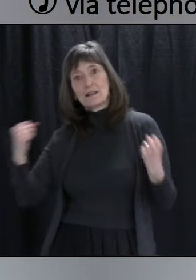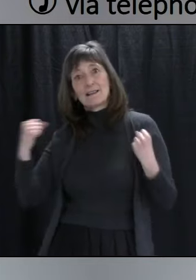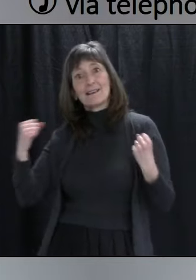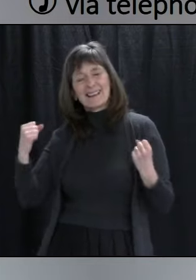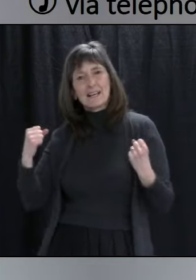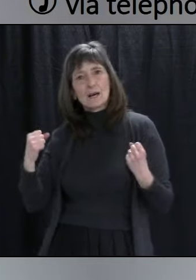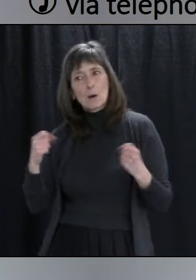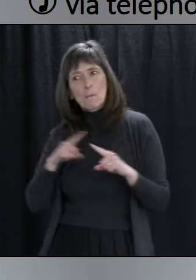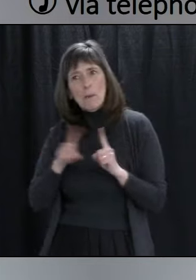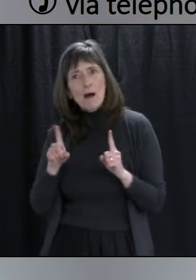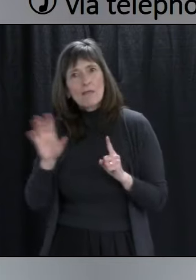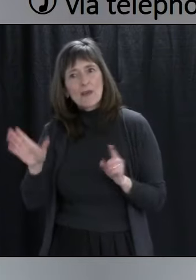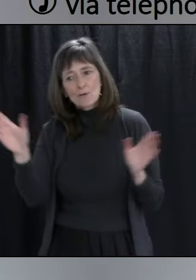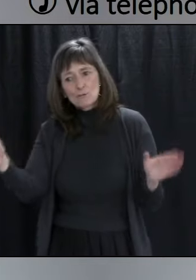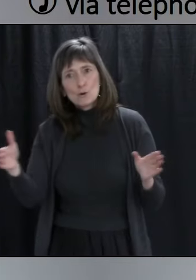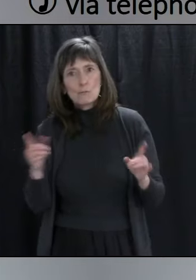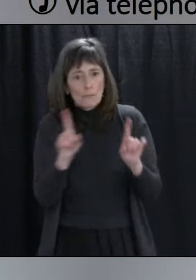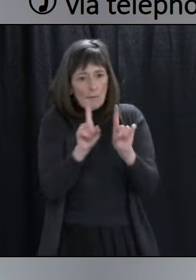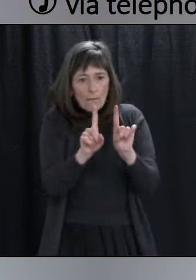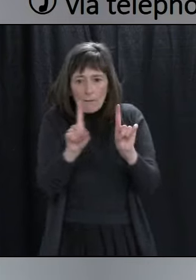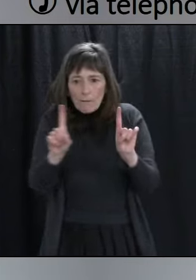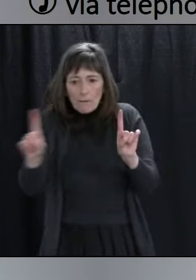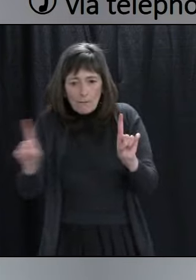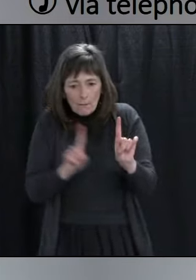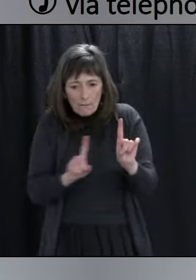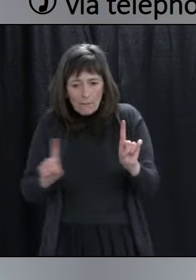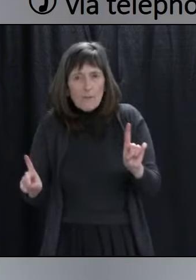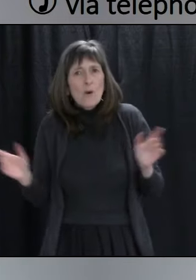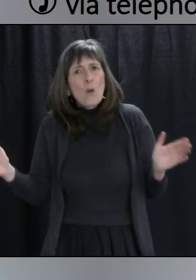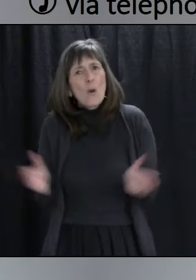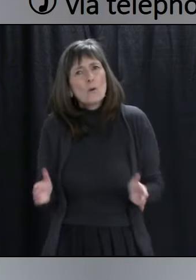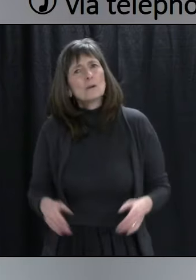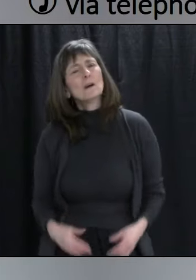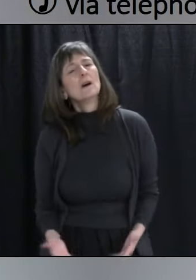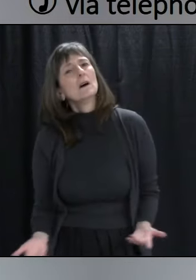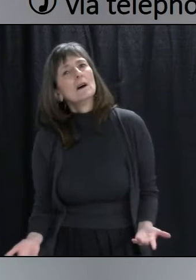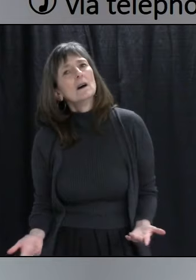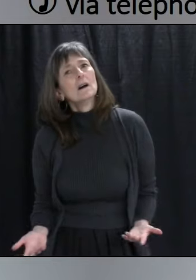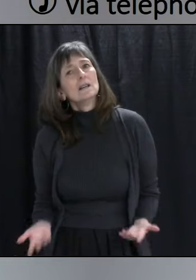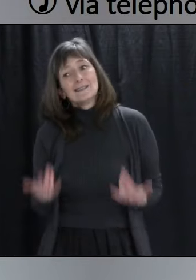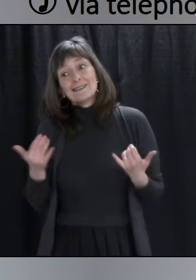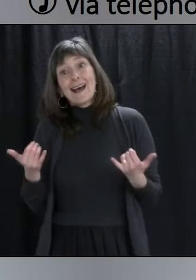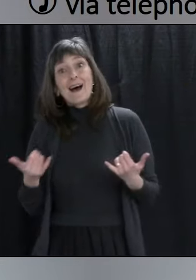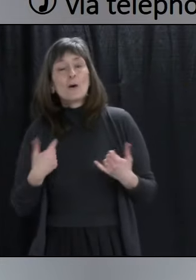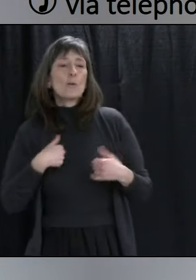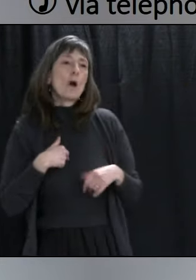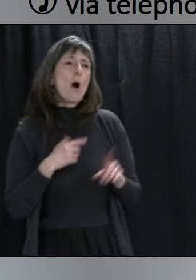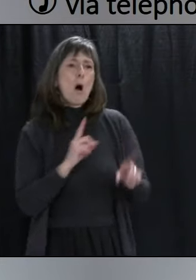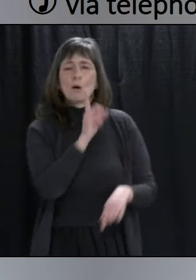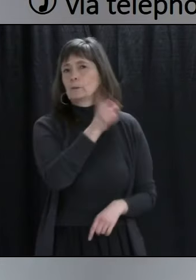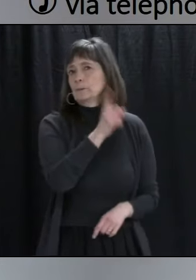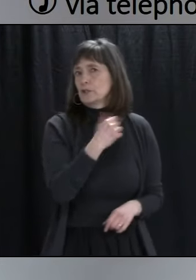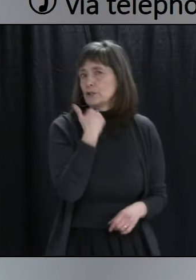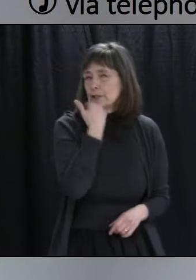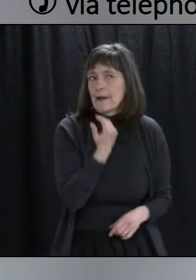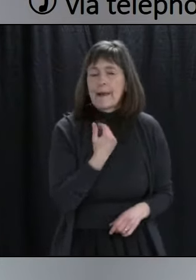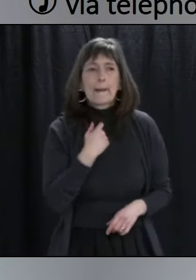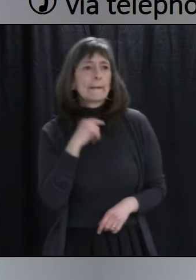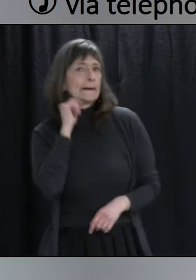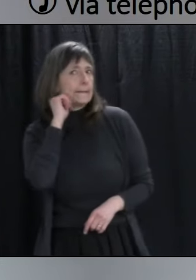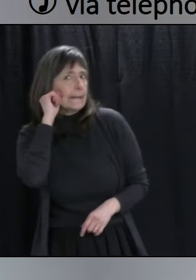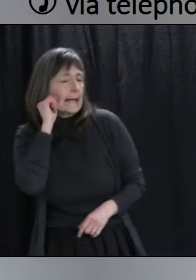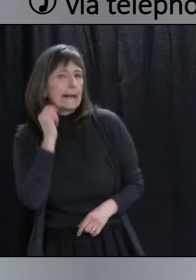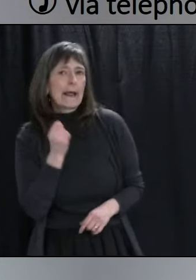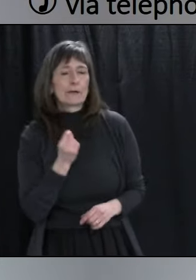behavior acts as a model for our young people, and we cannot blame our younger people for behavior they see